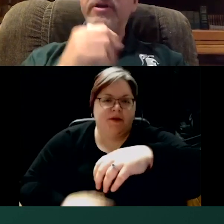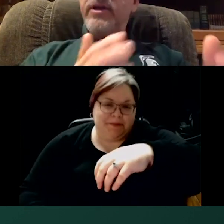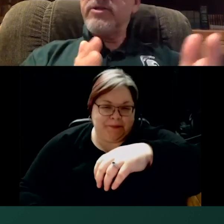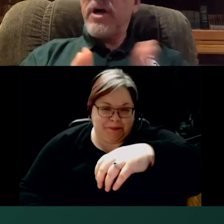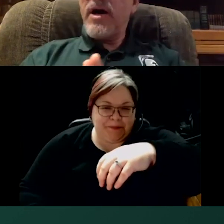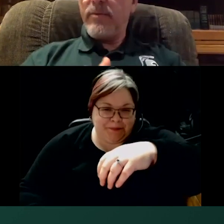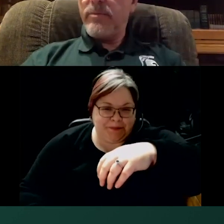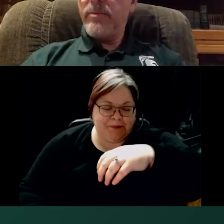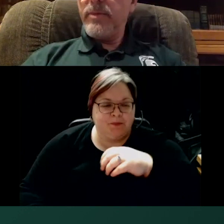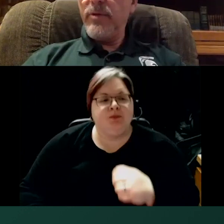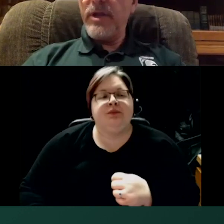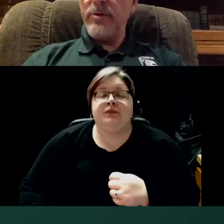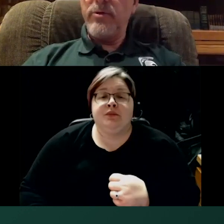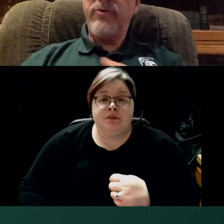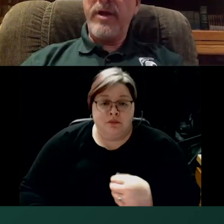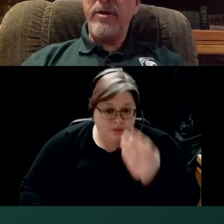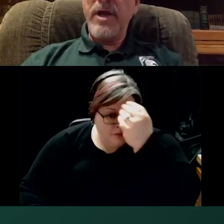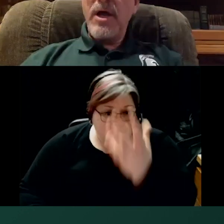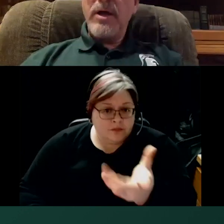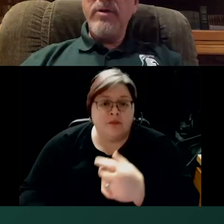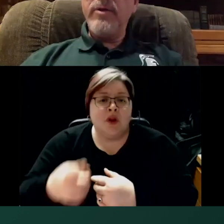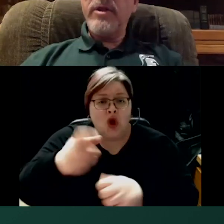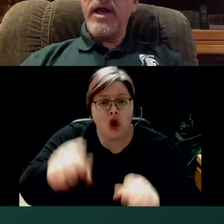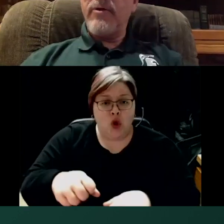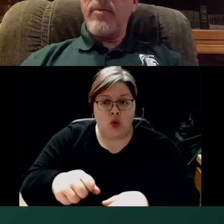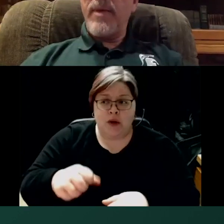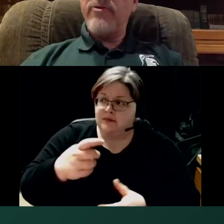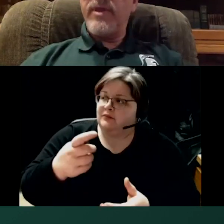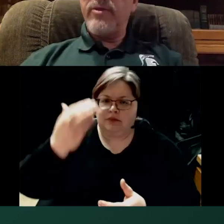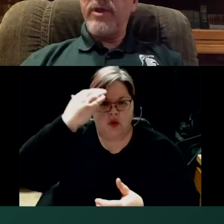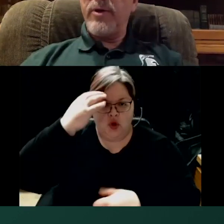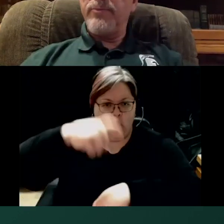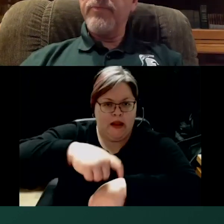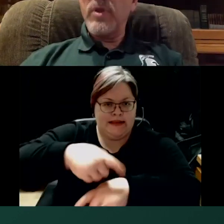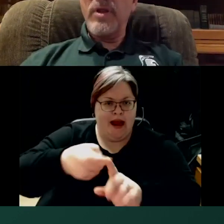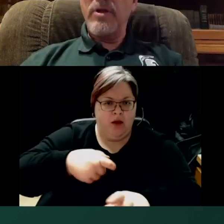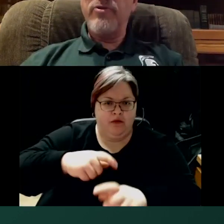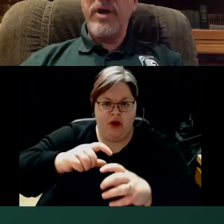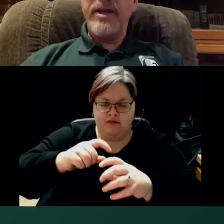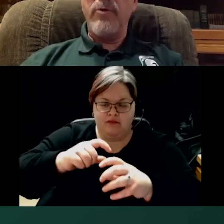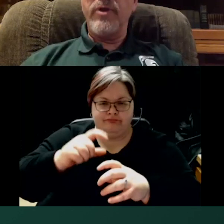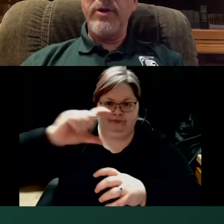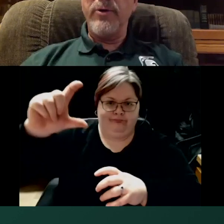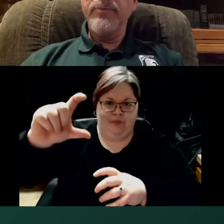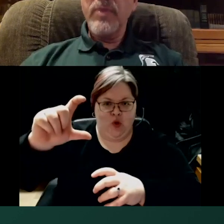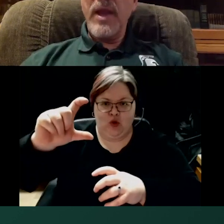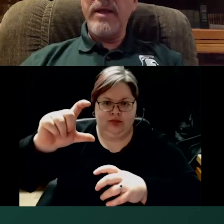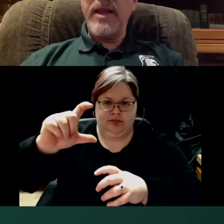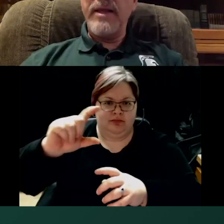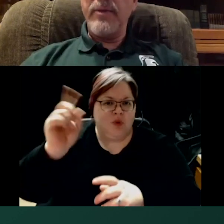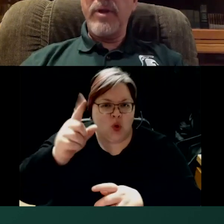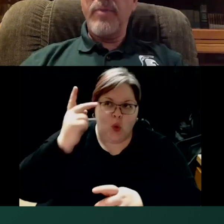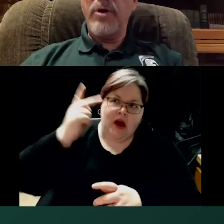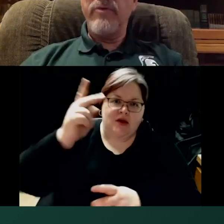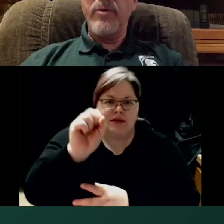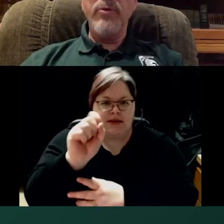You can tell time using lunar phases. Using this diagram, imagine that the sun is shining over here and